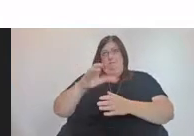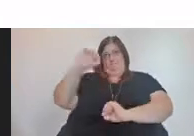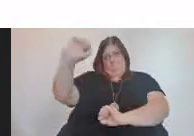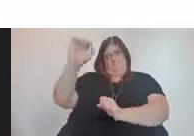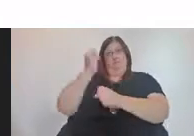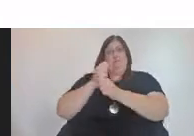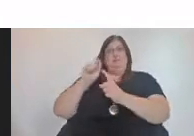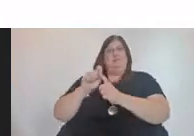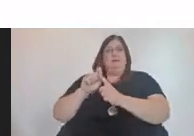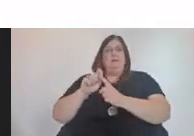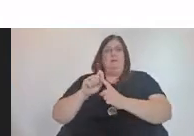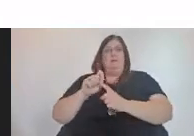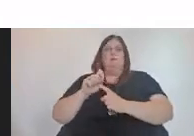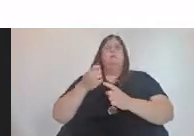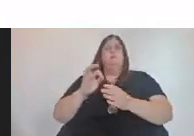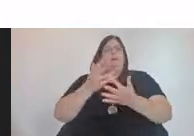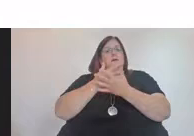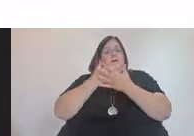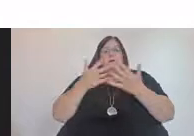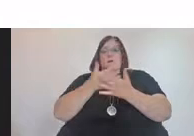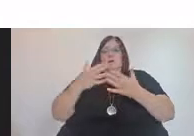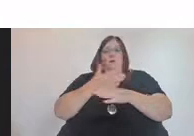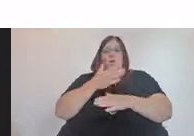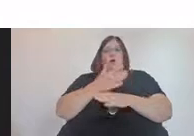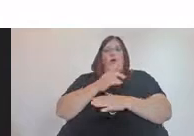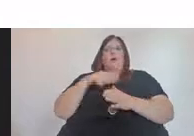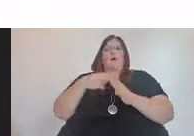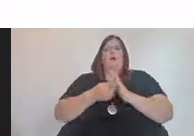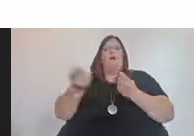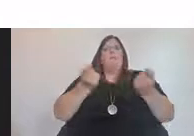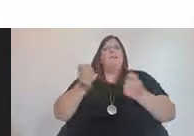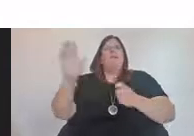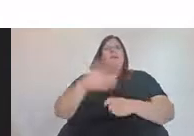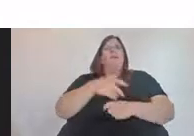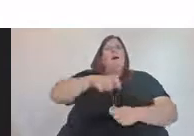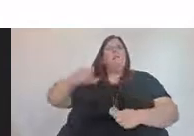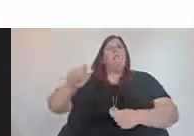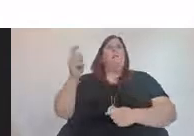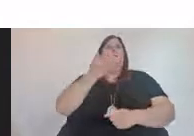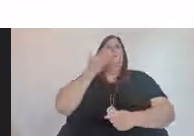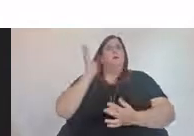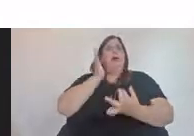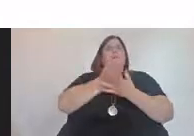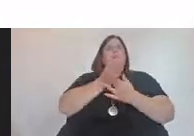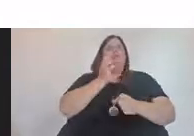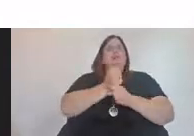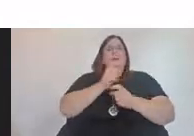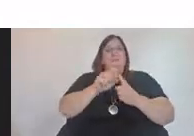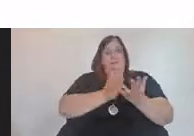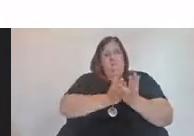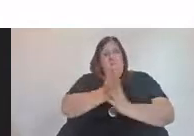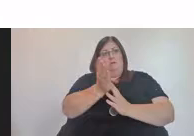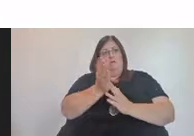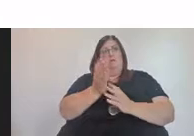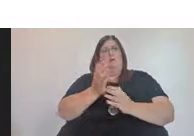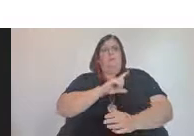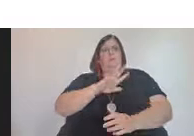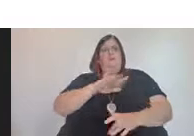practice. So there's a huge amount of work going on around managing the backlog of patients who perhaps didn't access general practice, didn't feel safe to do